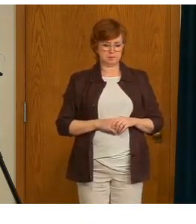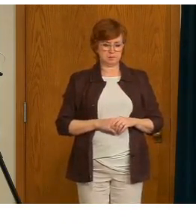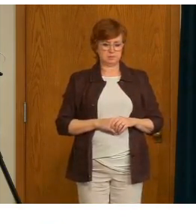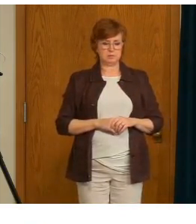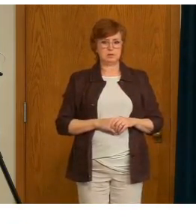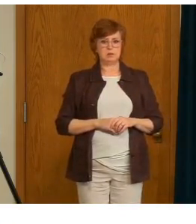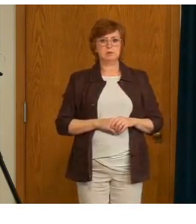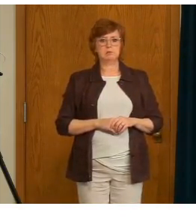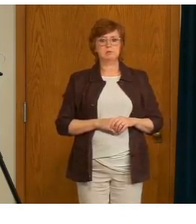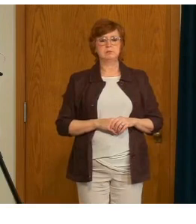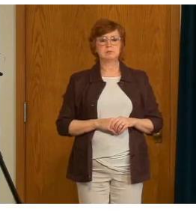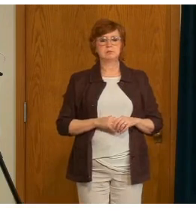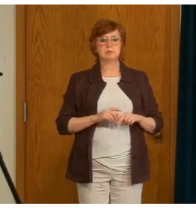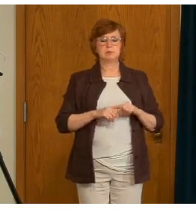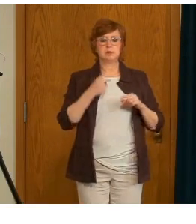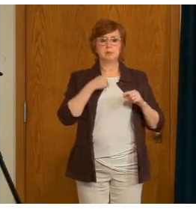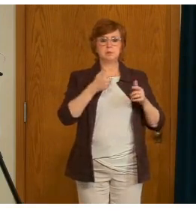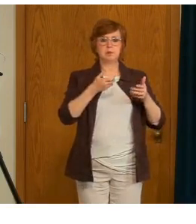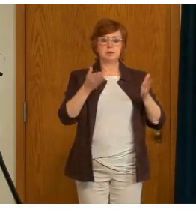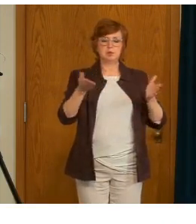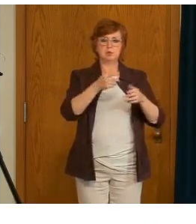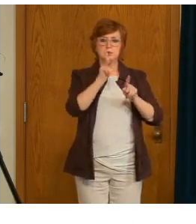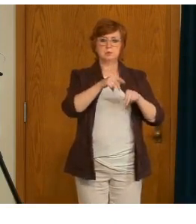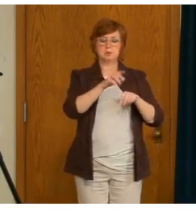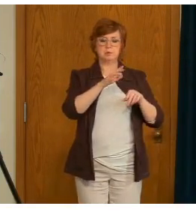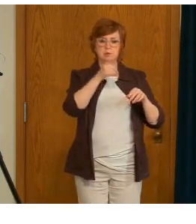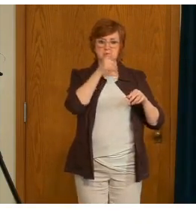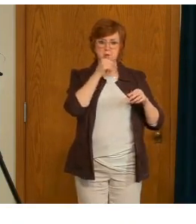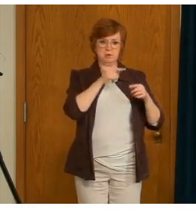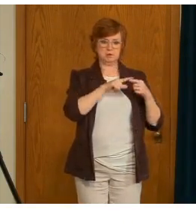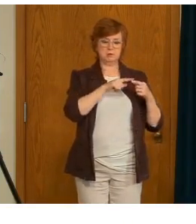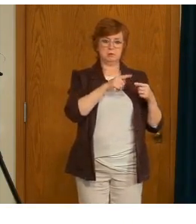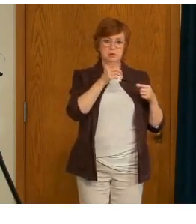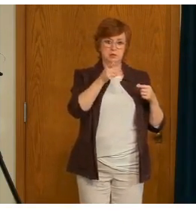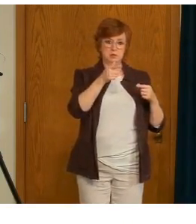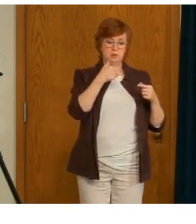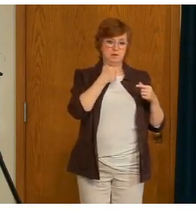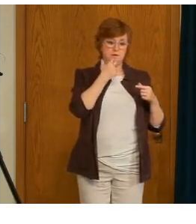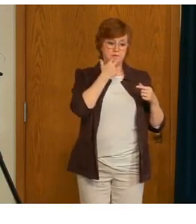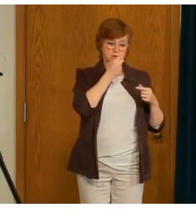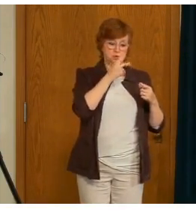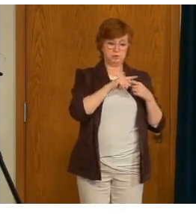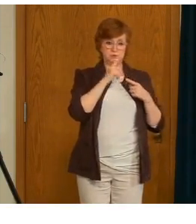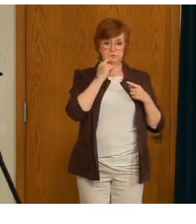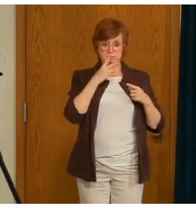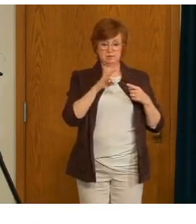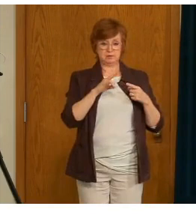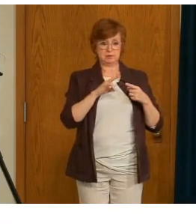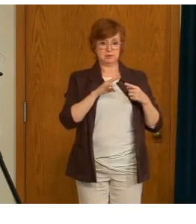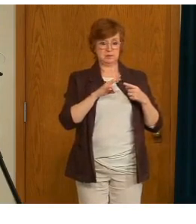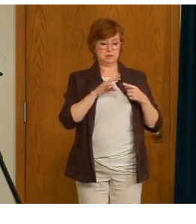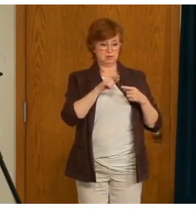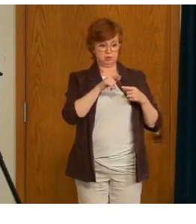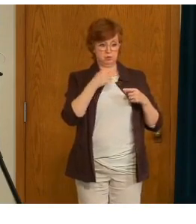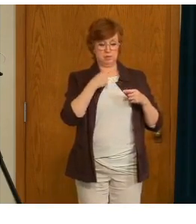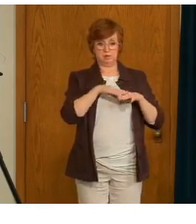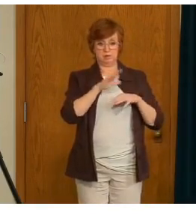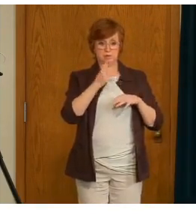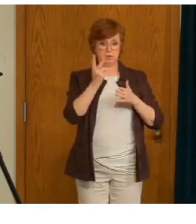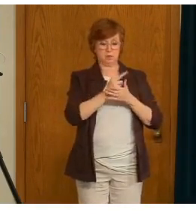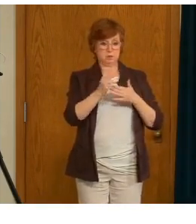to come in, the youth that are getting done in that 12 to 17. If they hit that 3-week time and there's spots available on our